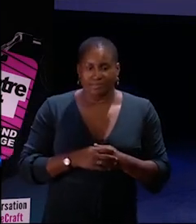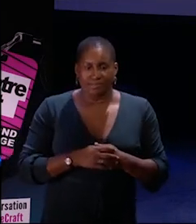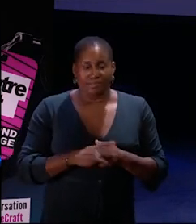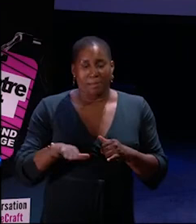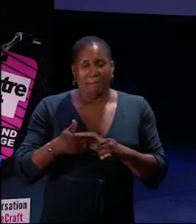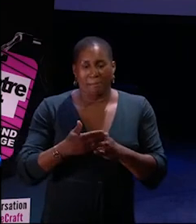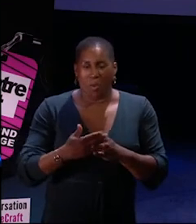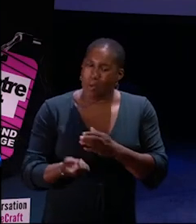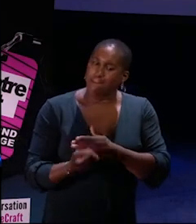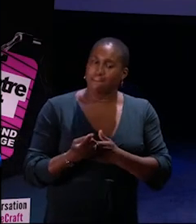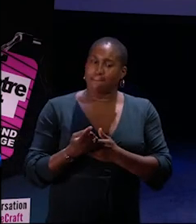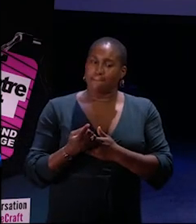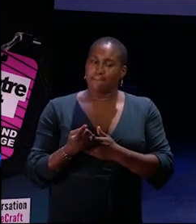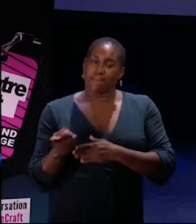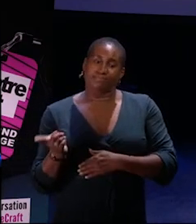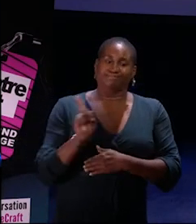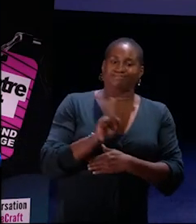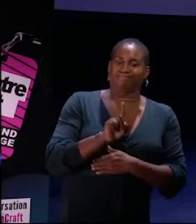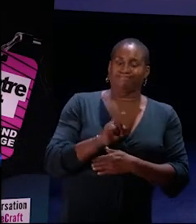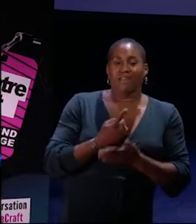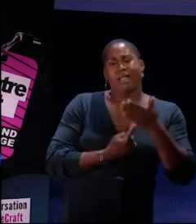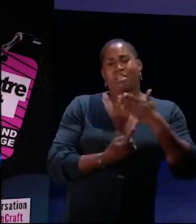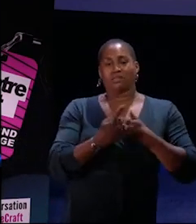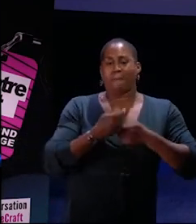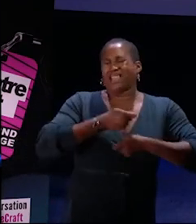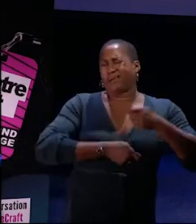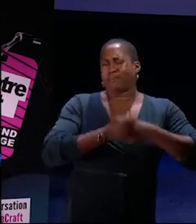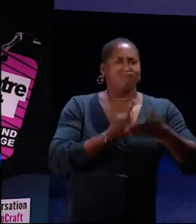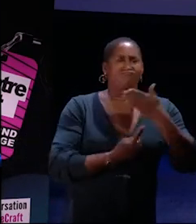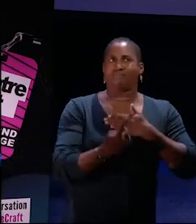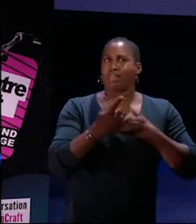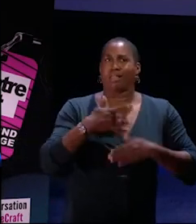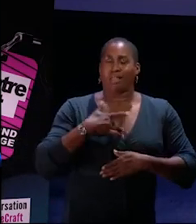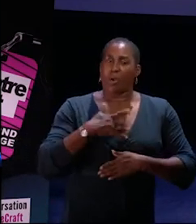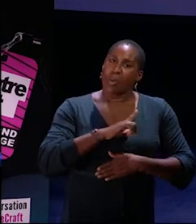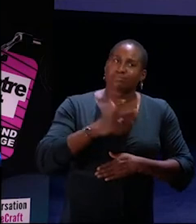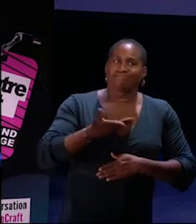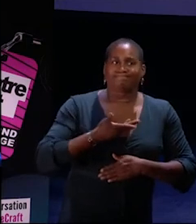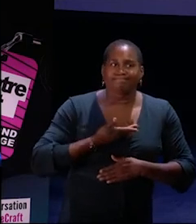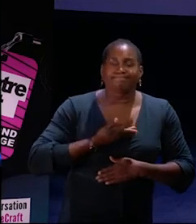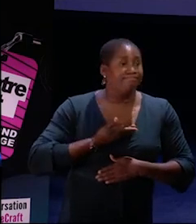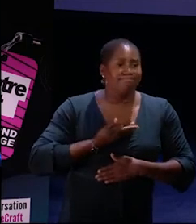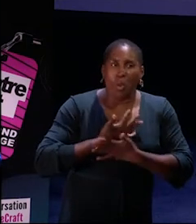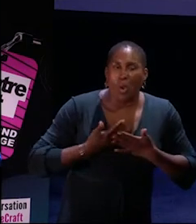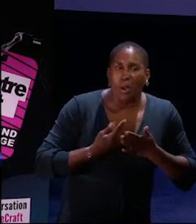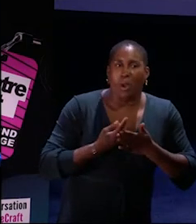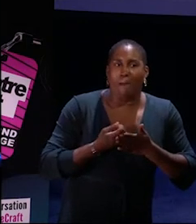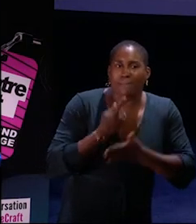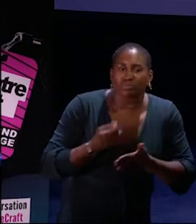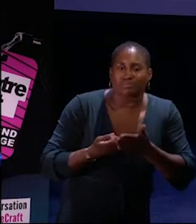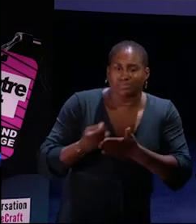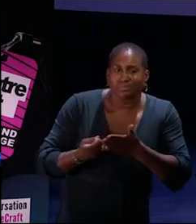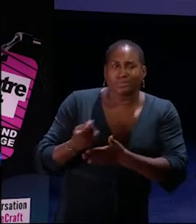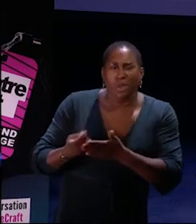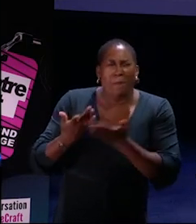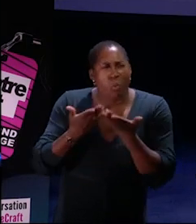the end, I went back into the freelance life because it does offer you so many opportunities and a richness in